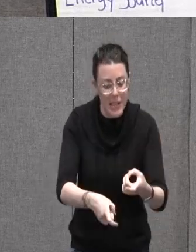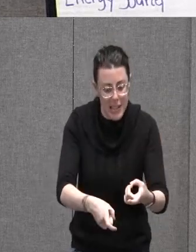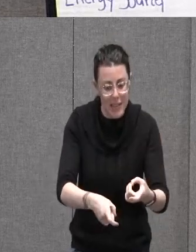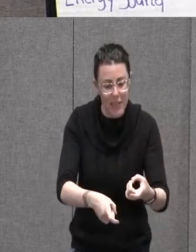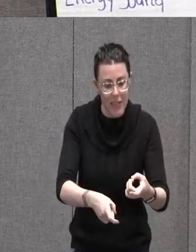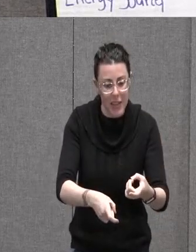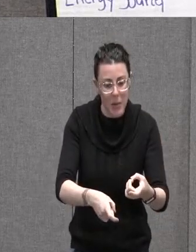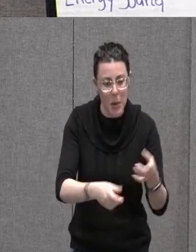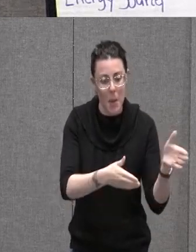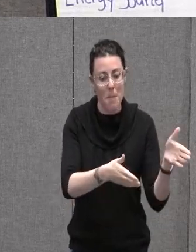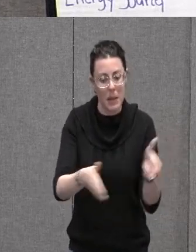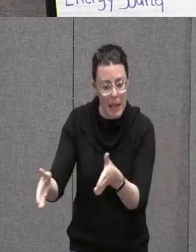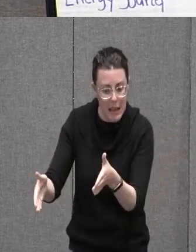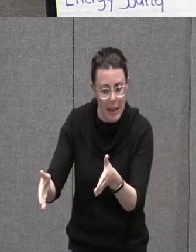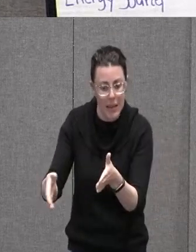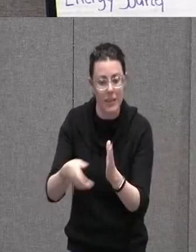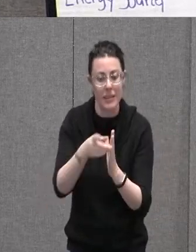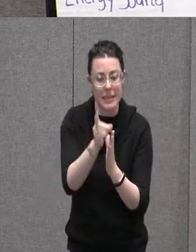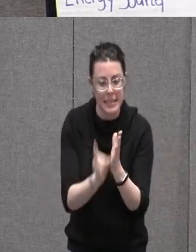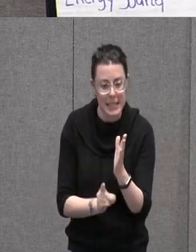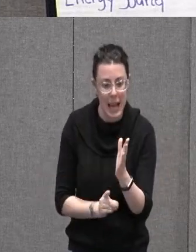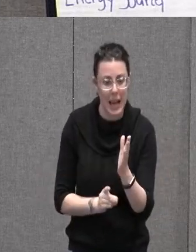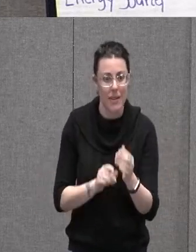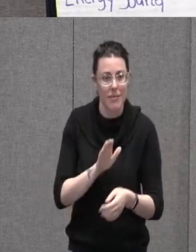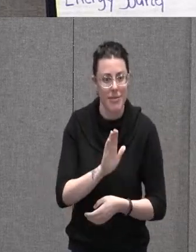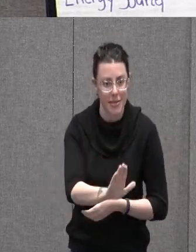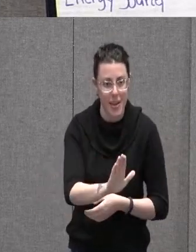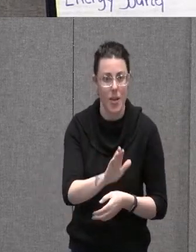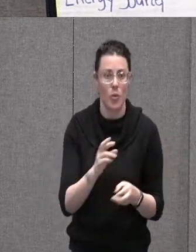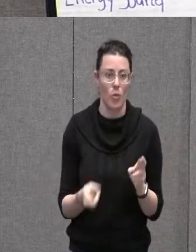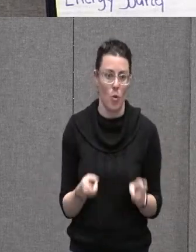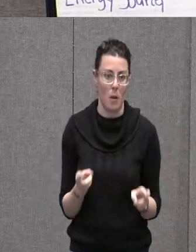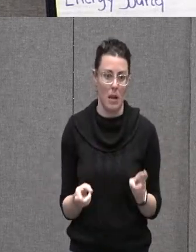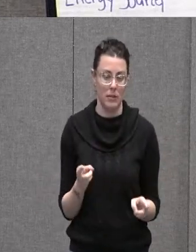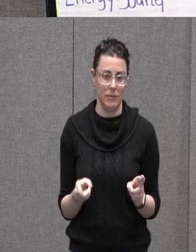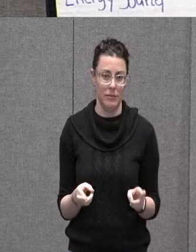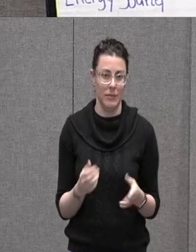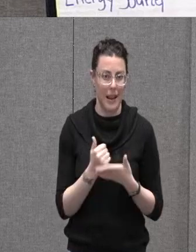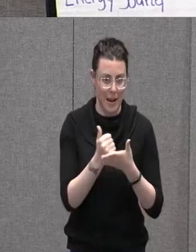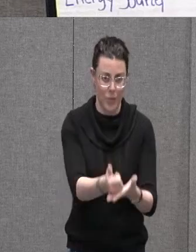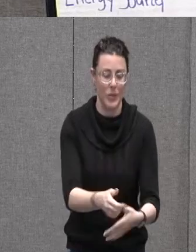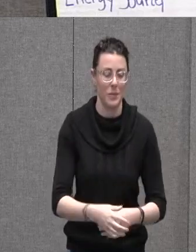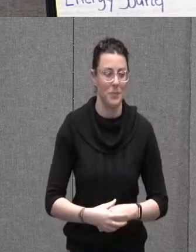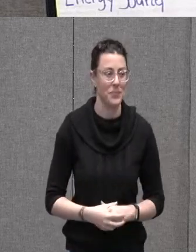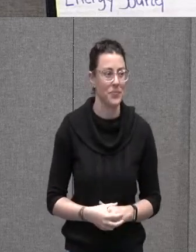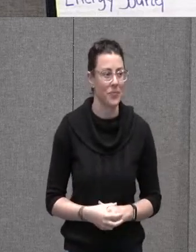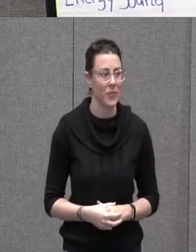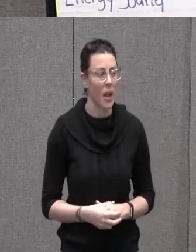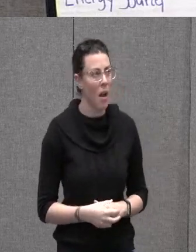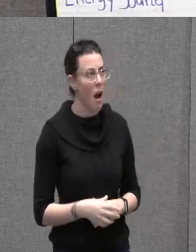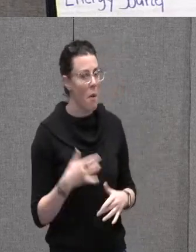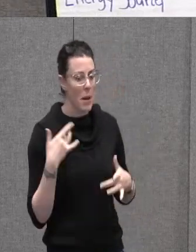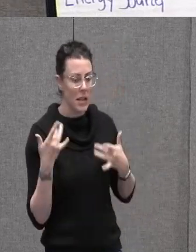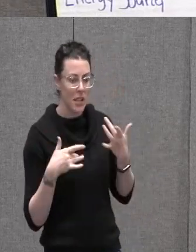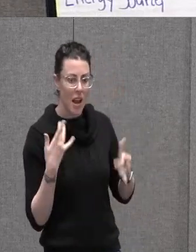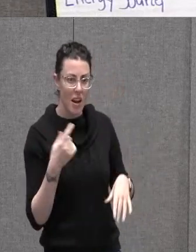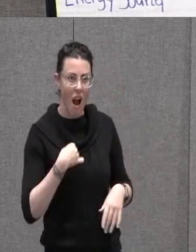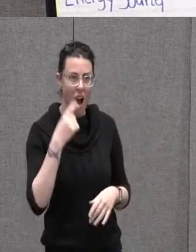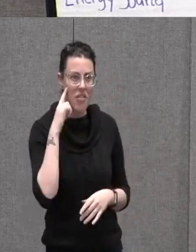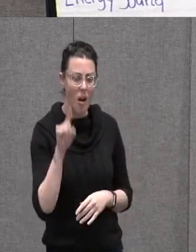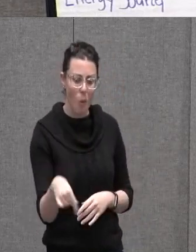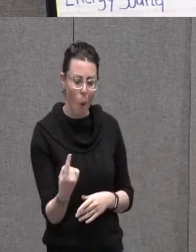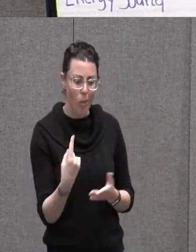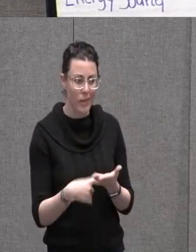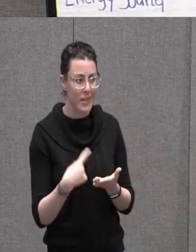plan and design their own robots. I'm so excited, Mr. Beta, because I thought you and I were just talking about all the neat things